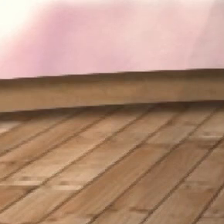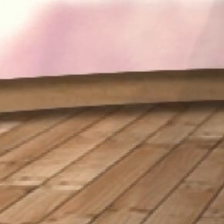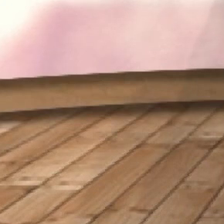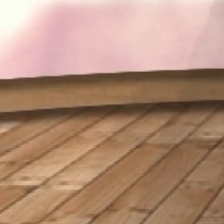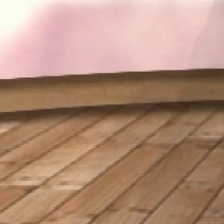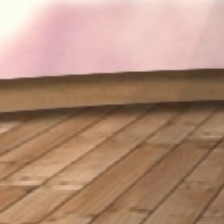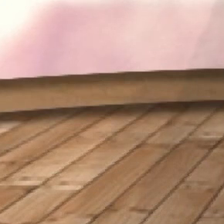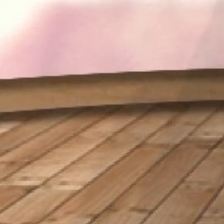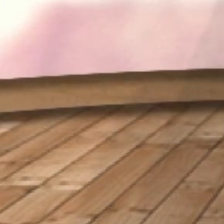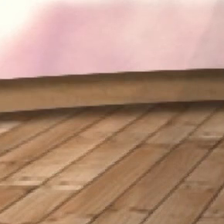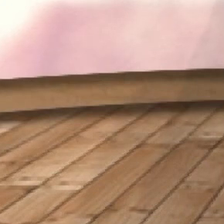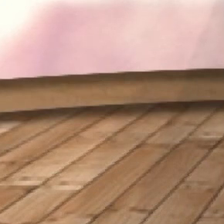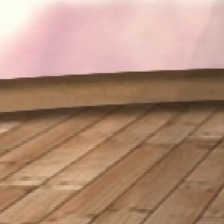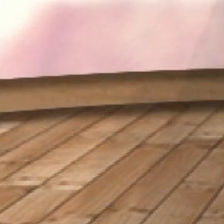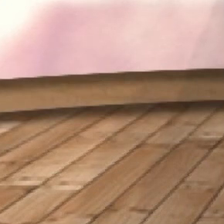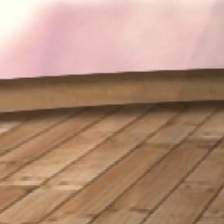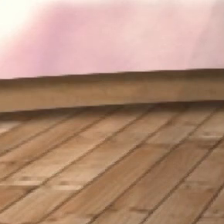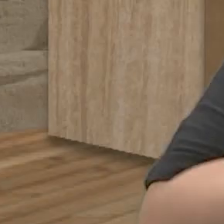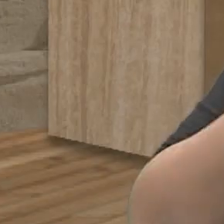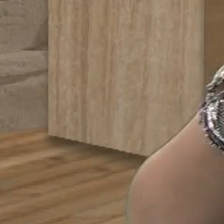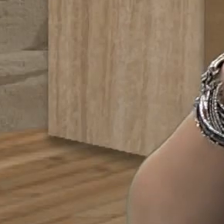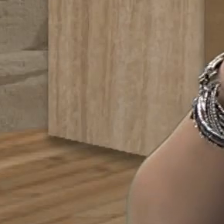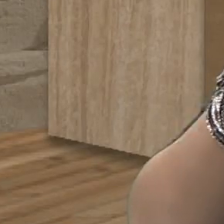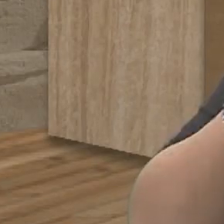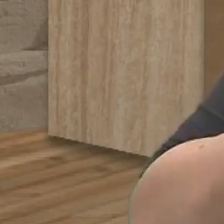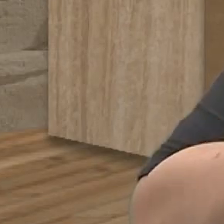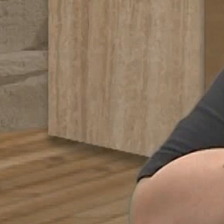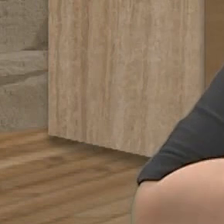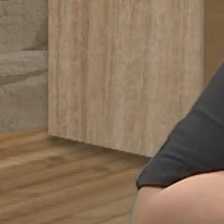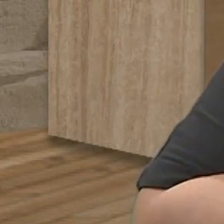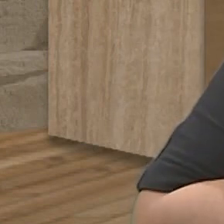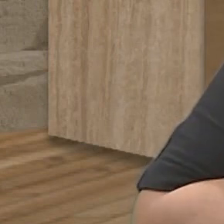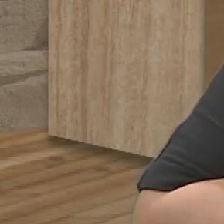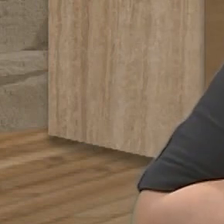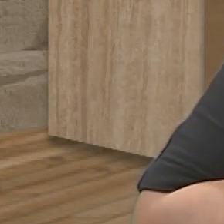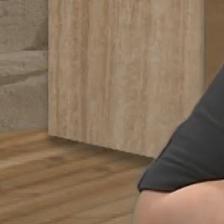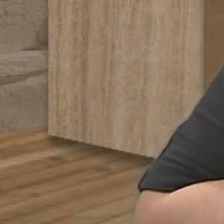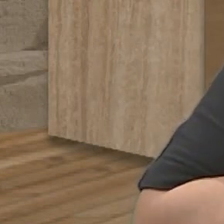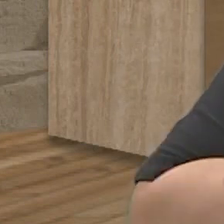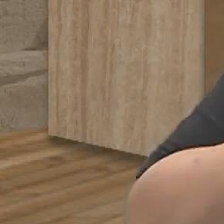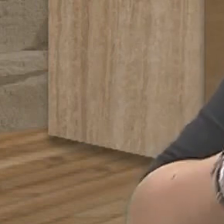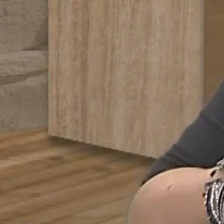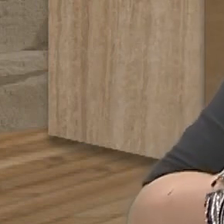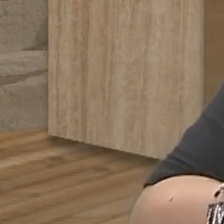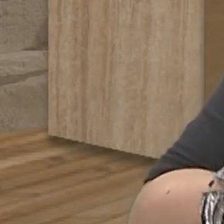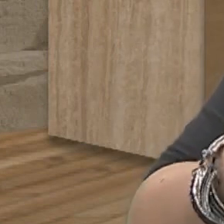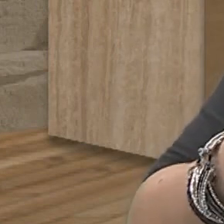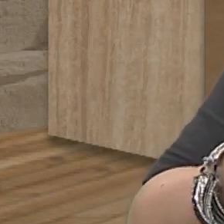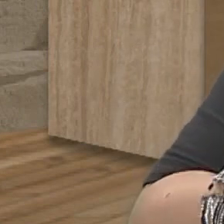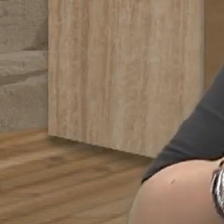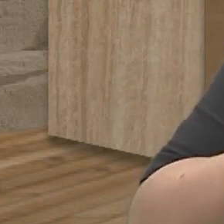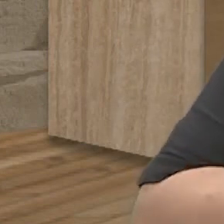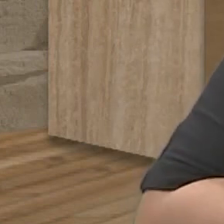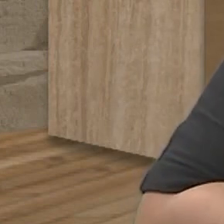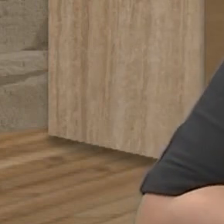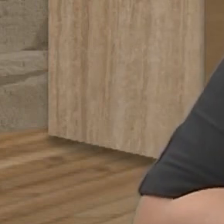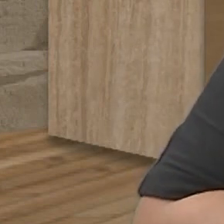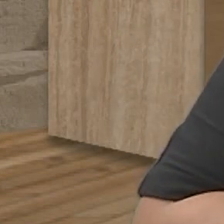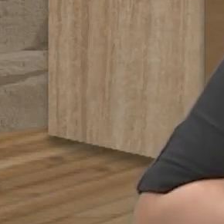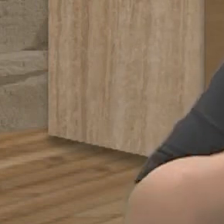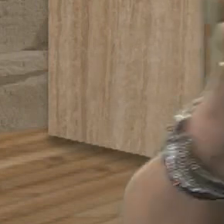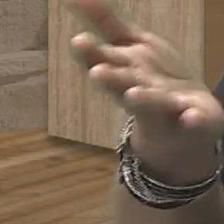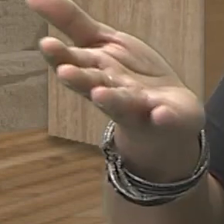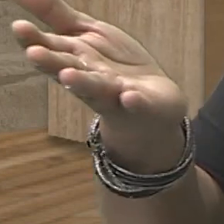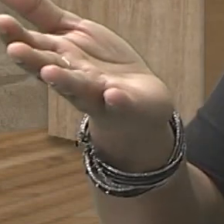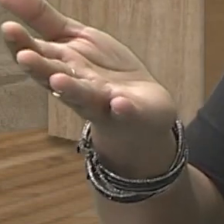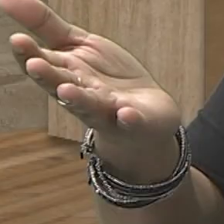labor. All right. So, child poverty, unfolding child labor, we're almost at the end. Dr. Taklal